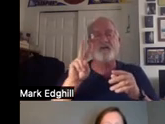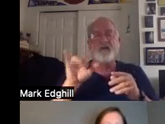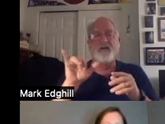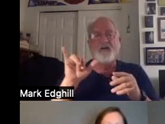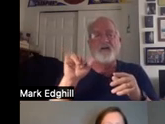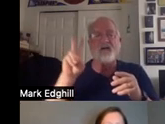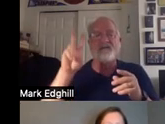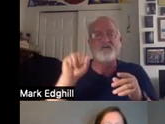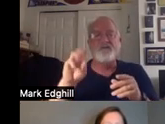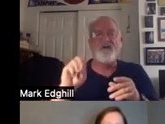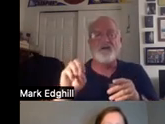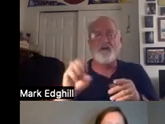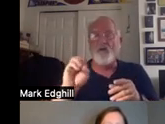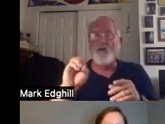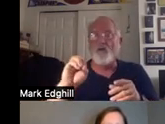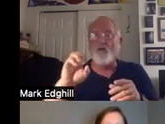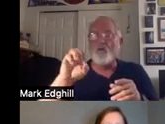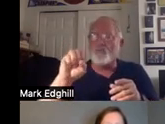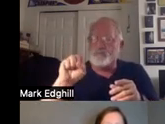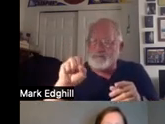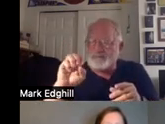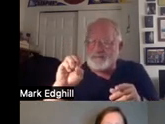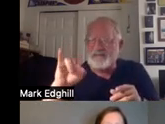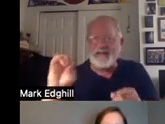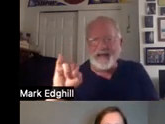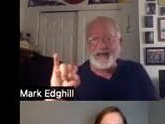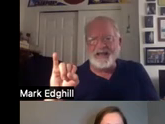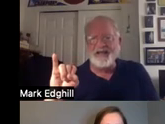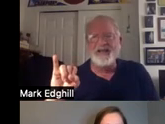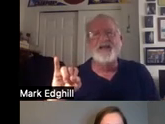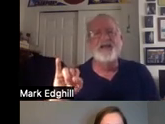Not Sandro. The next one was Yvonne. OC?